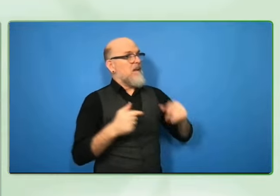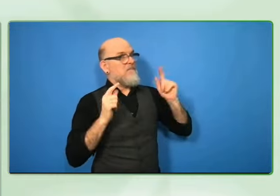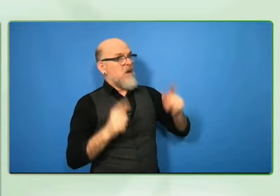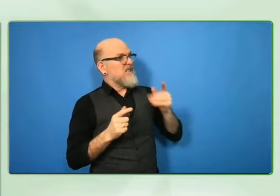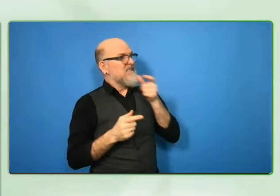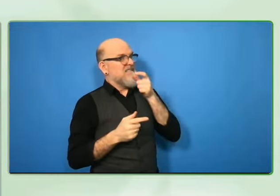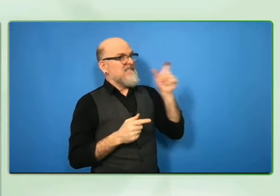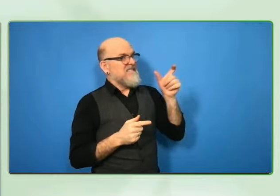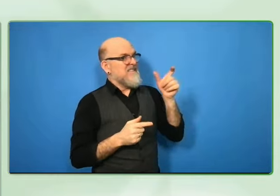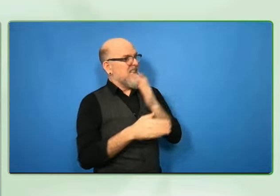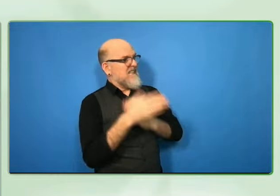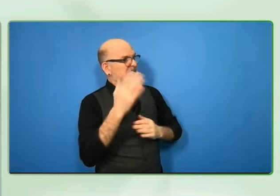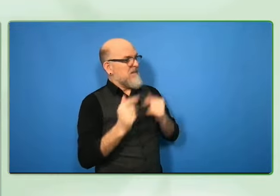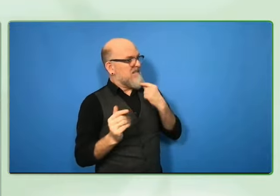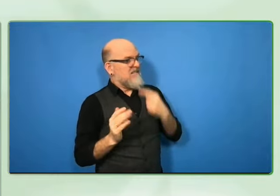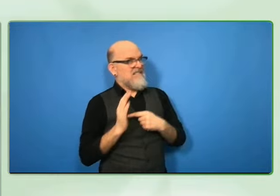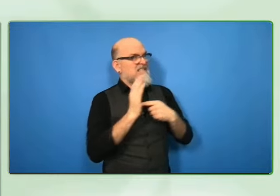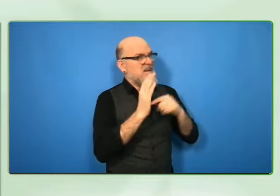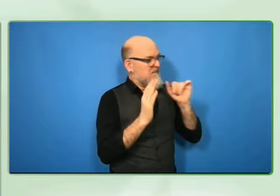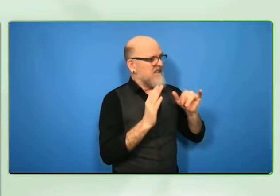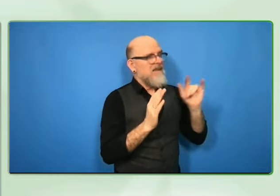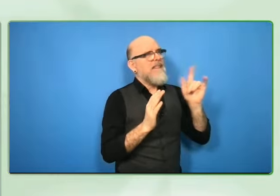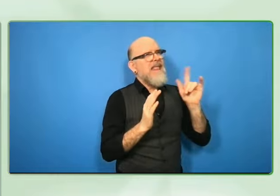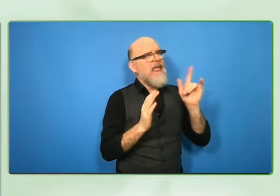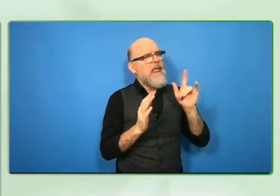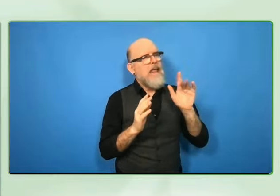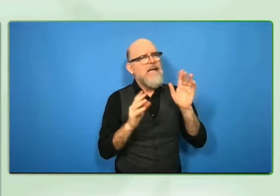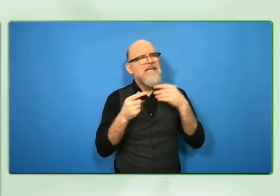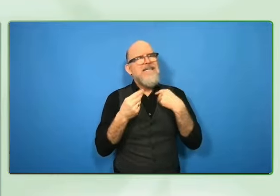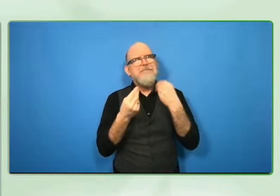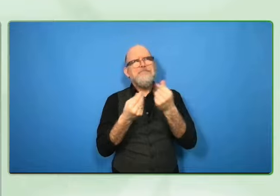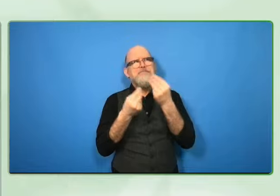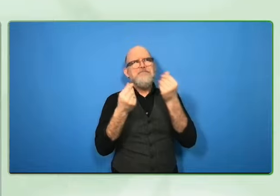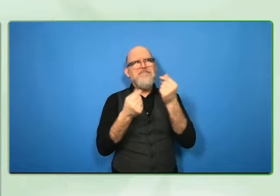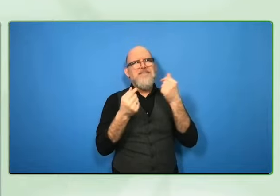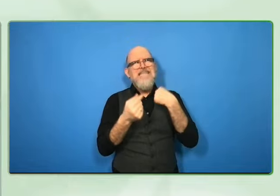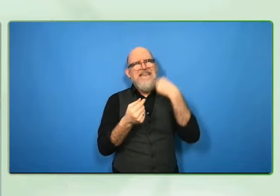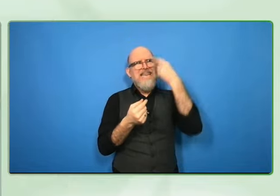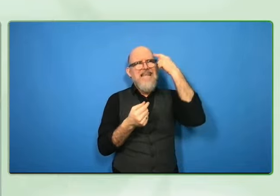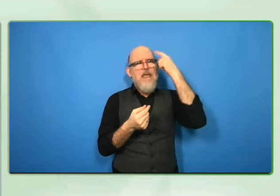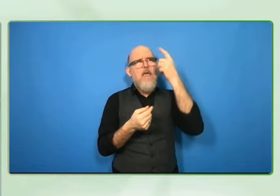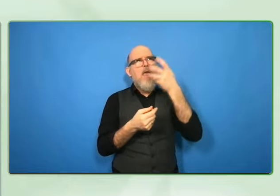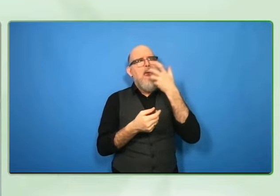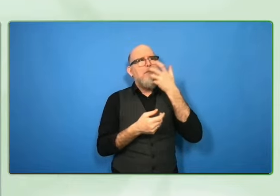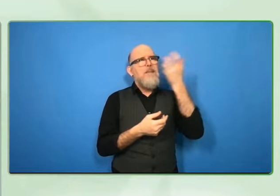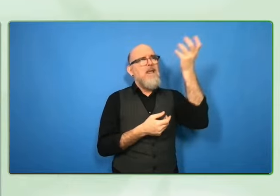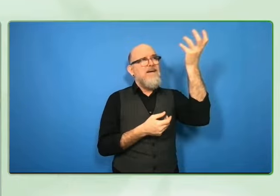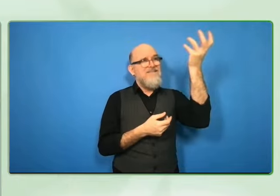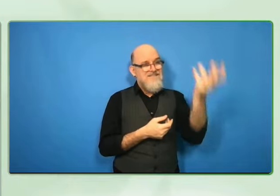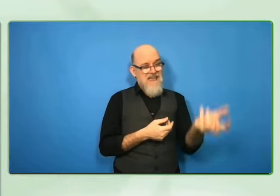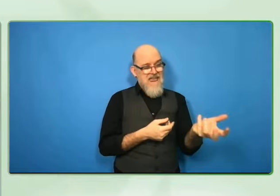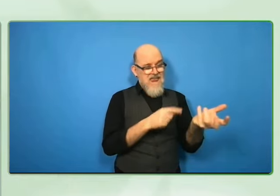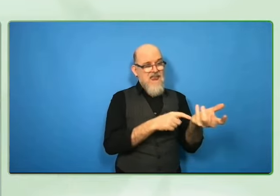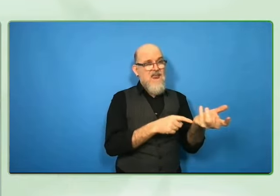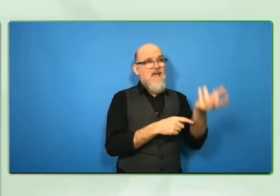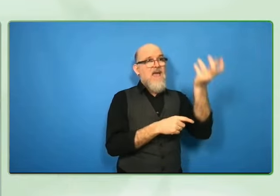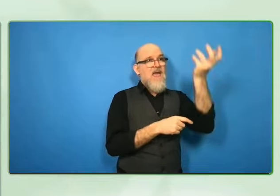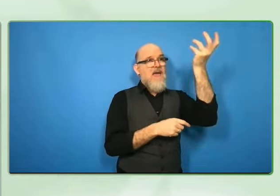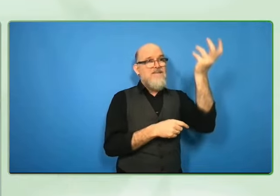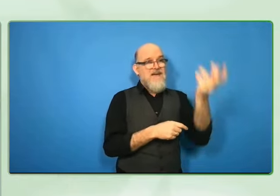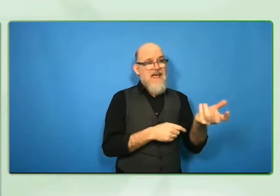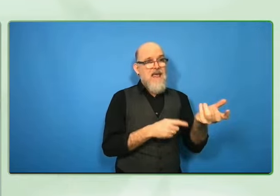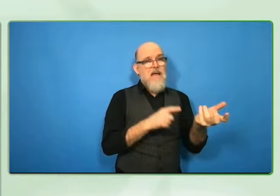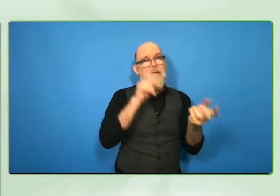similar to the apples fall down, the compliance and distrust culture where people needing adjustments must first prove they have a